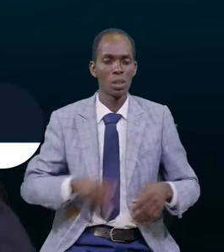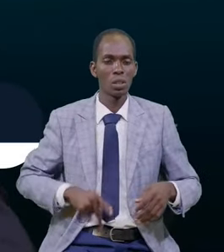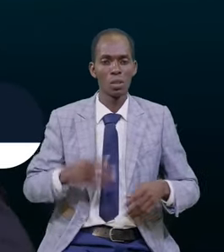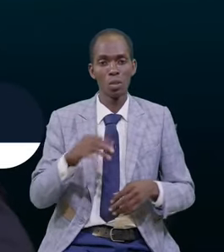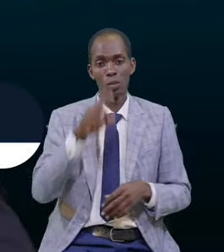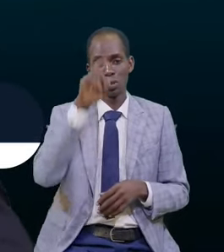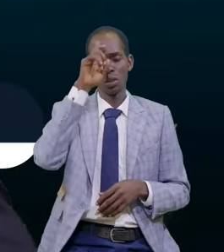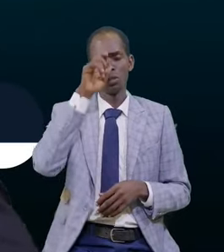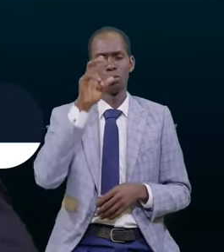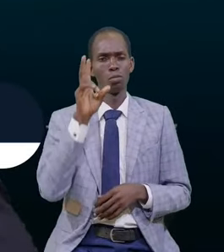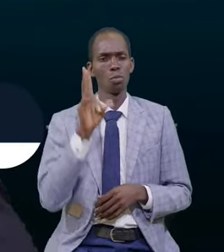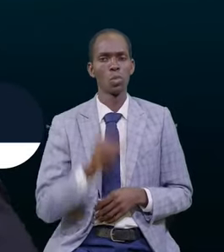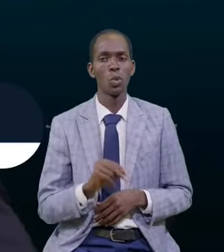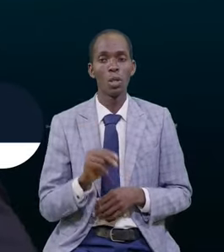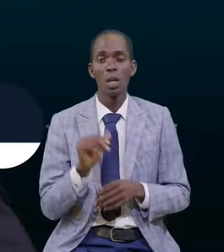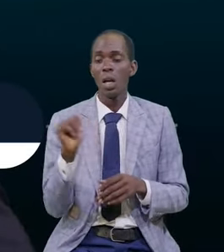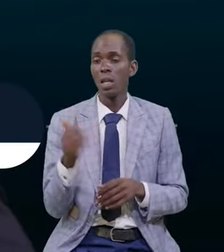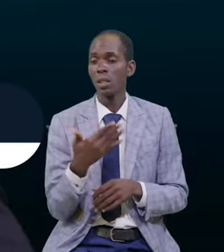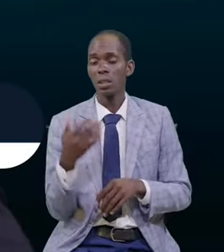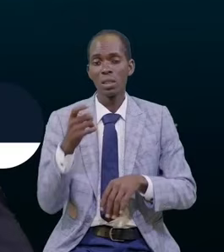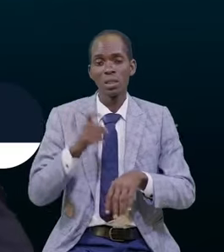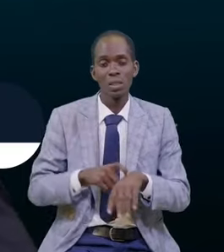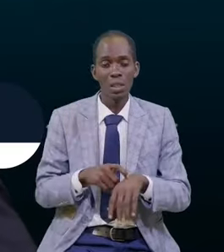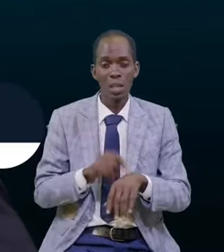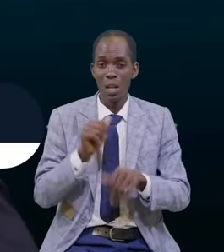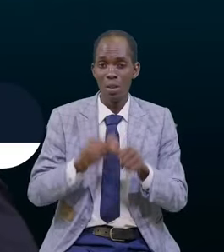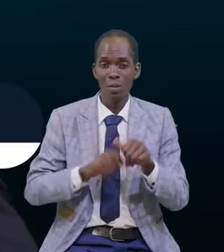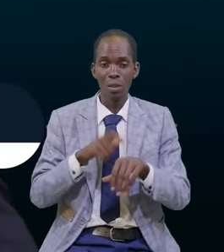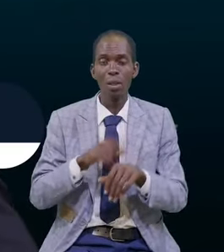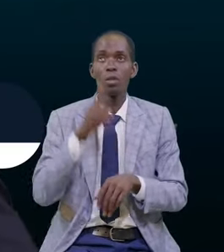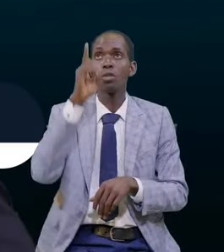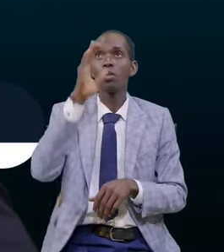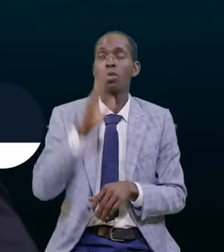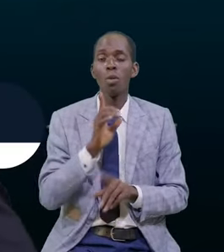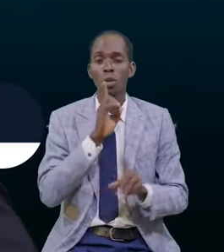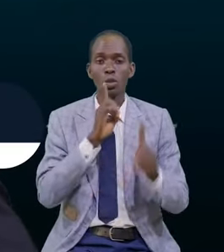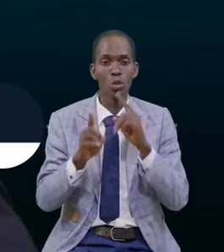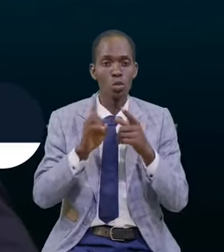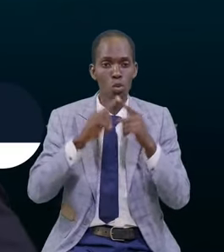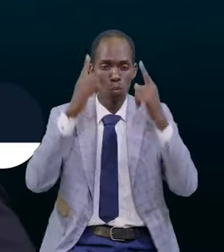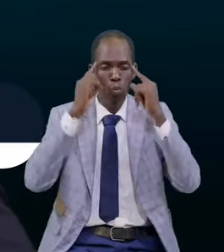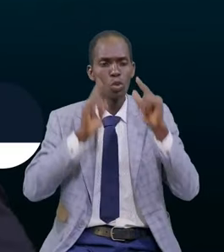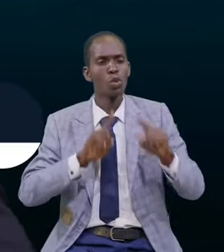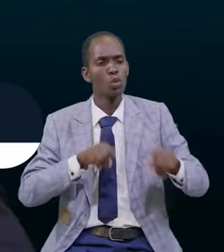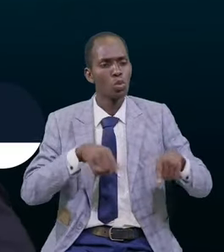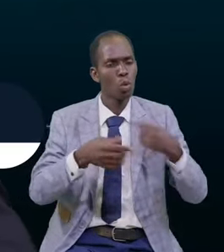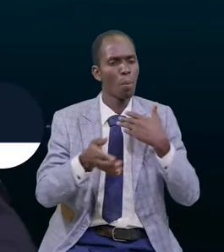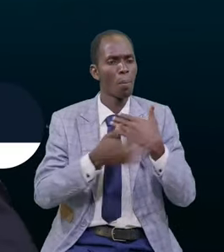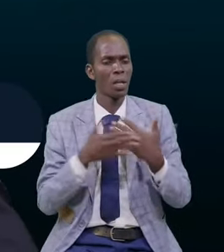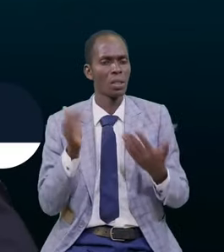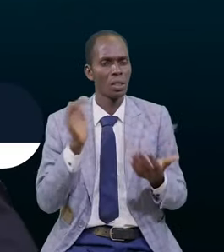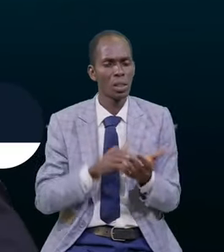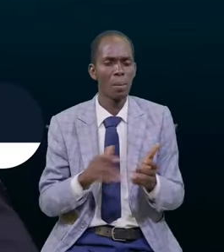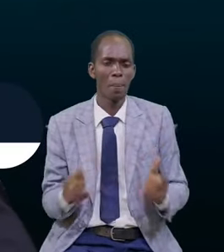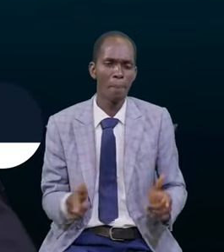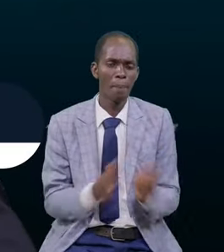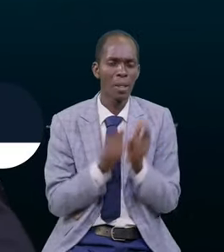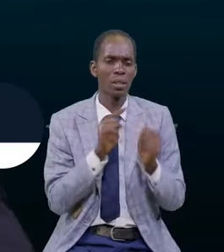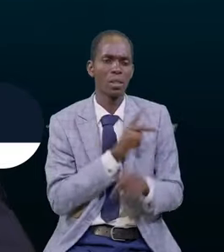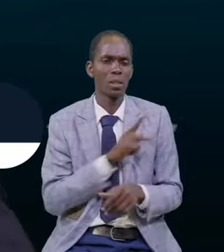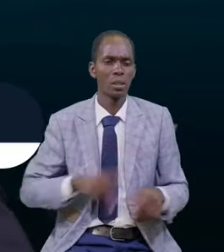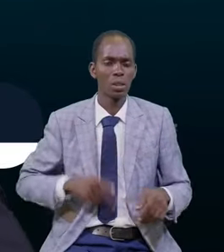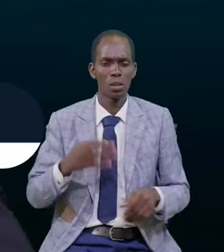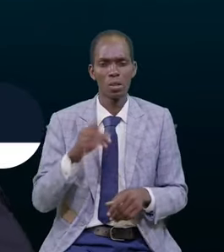says go again meet Pharaoh is on the way to the river meet pharaoh go and tell him say to him let my people go he never